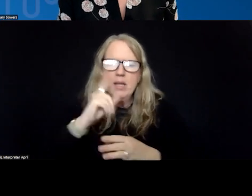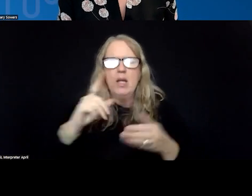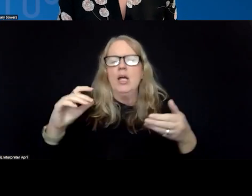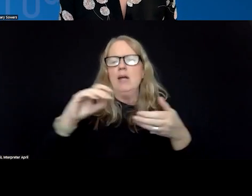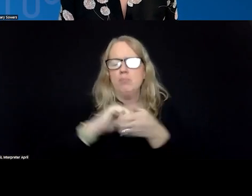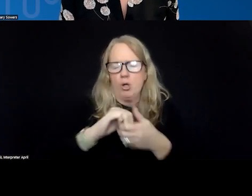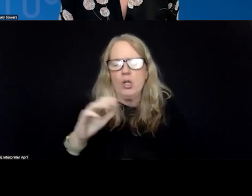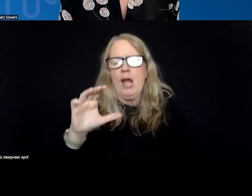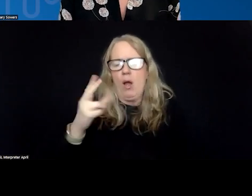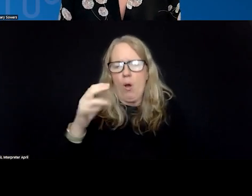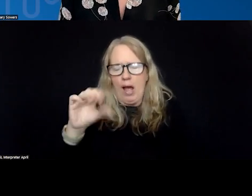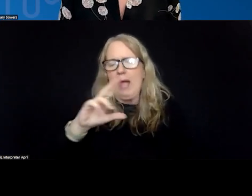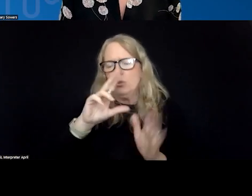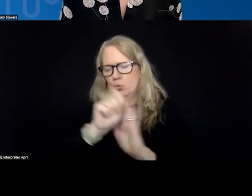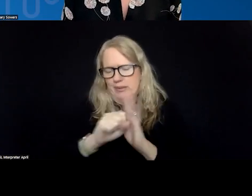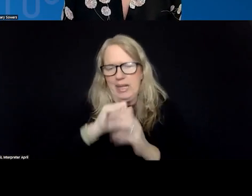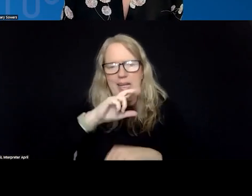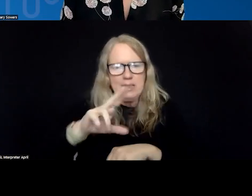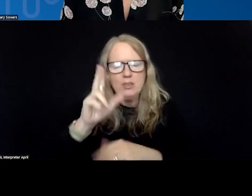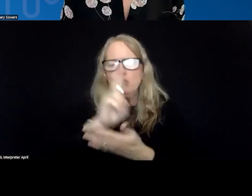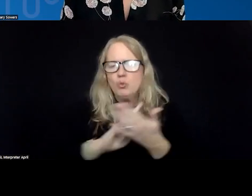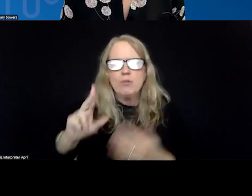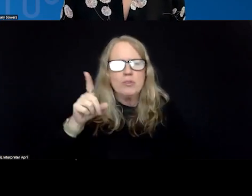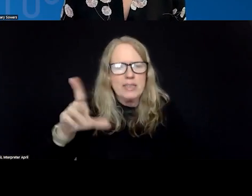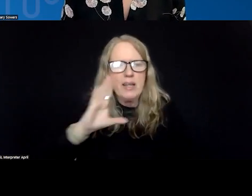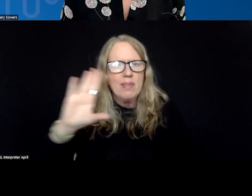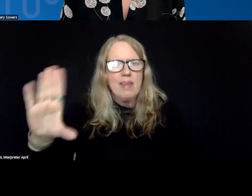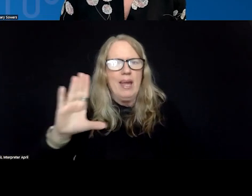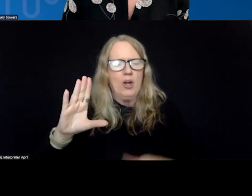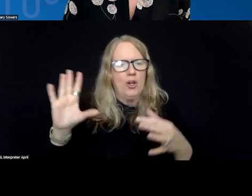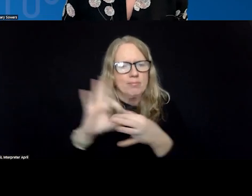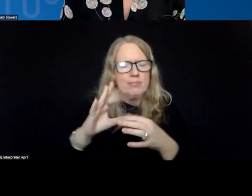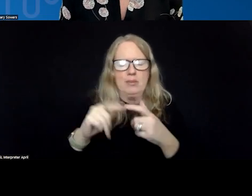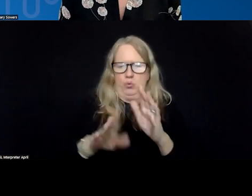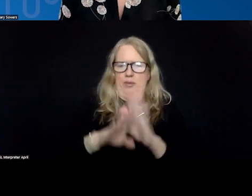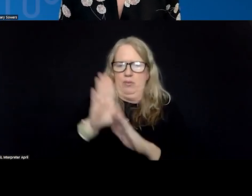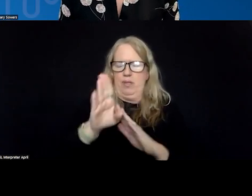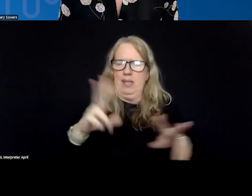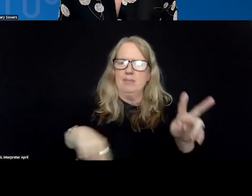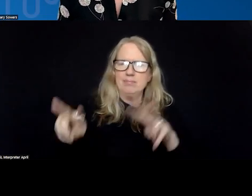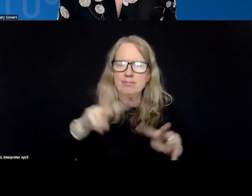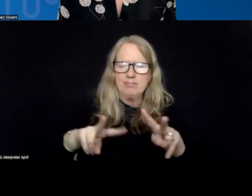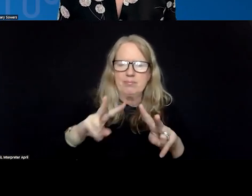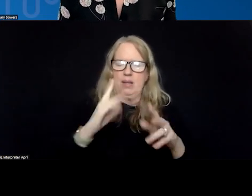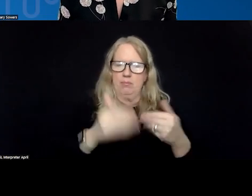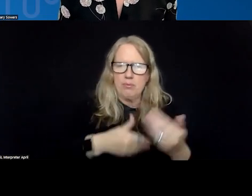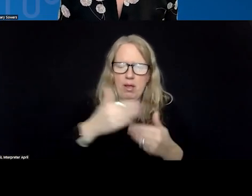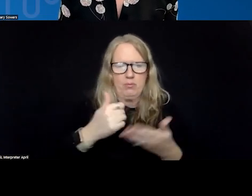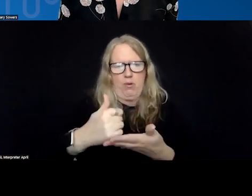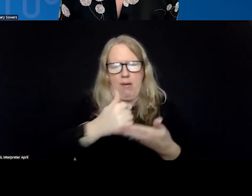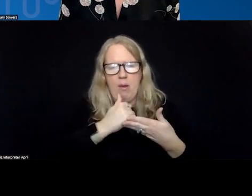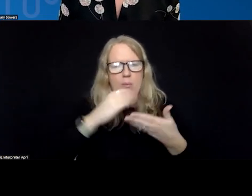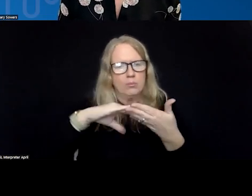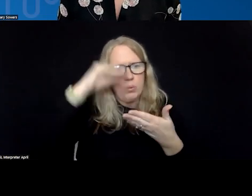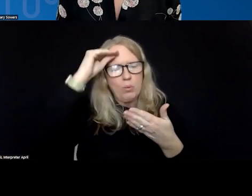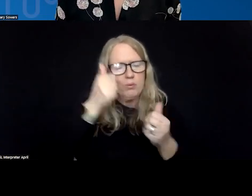State University Nysonger Center. Quick shout out to them for really designing an evaluation process that helps us learn with every single step